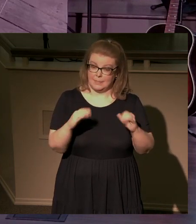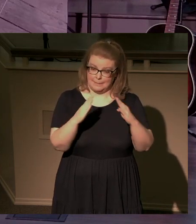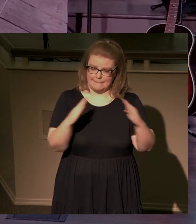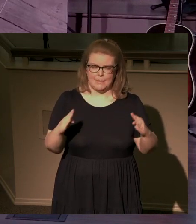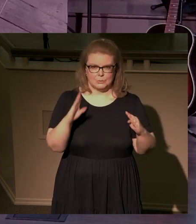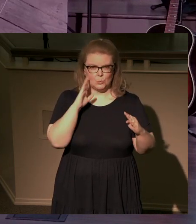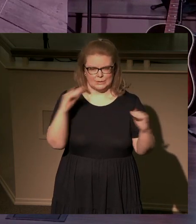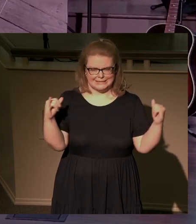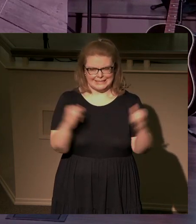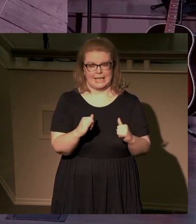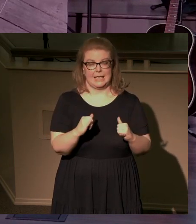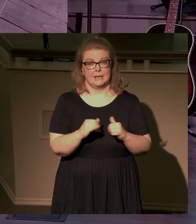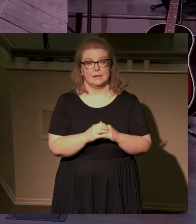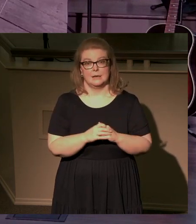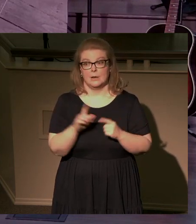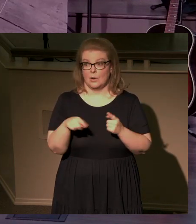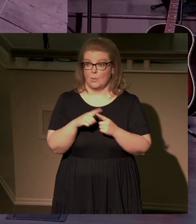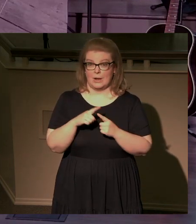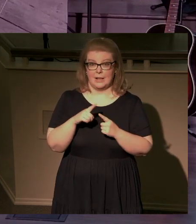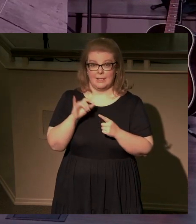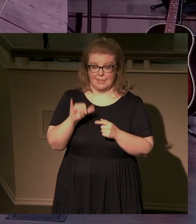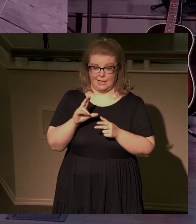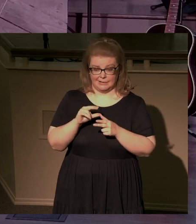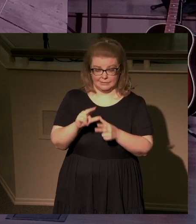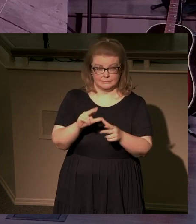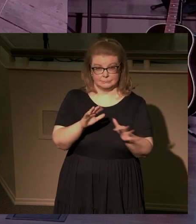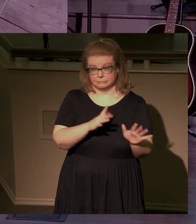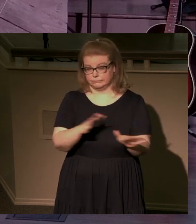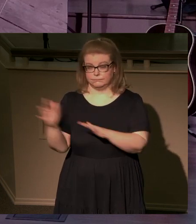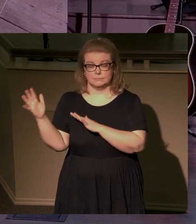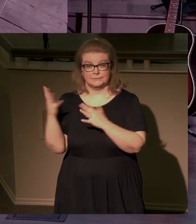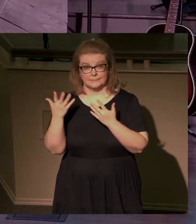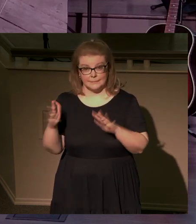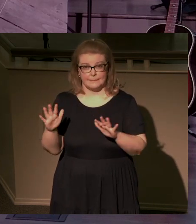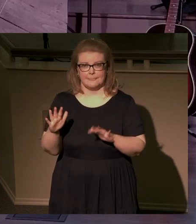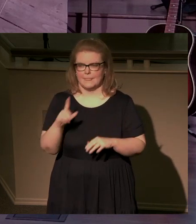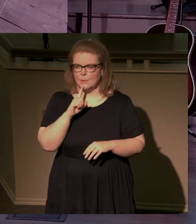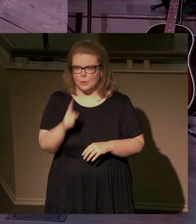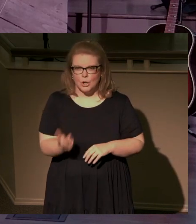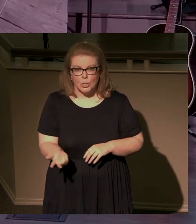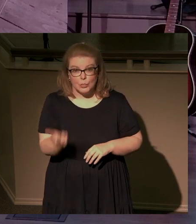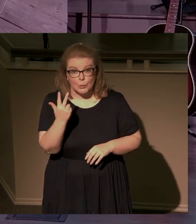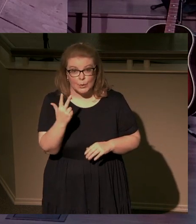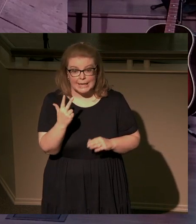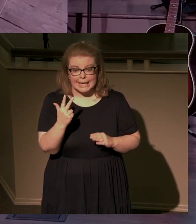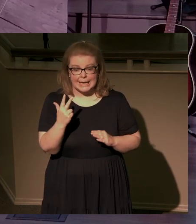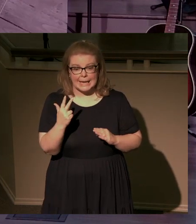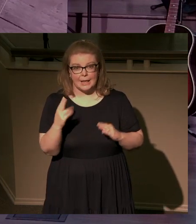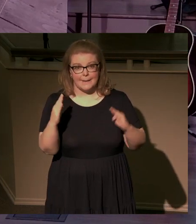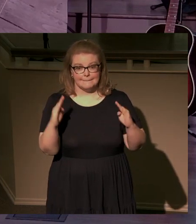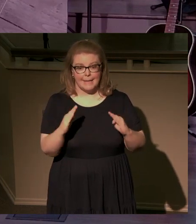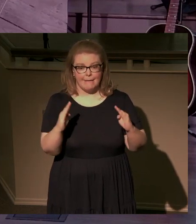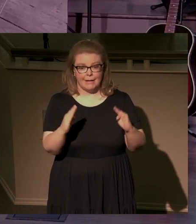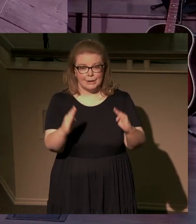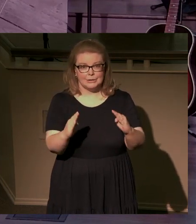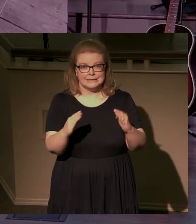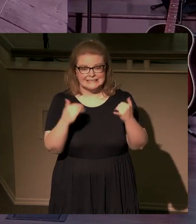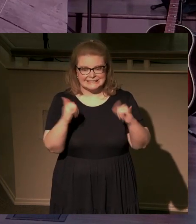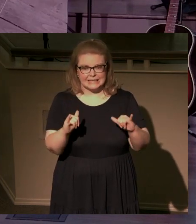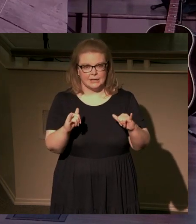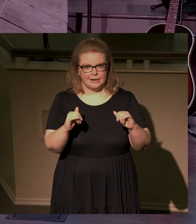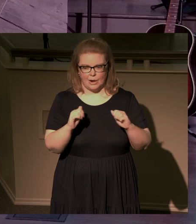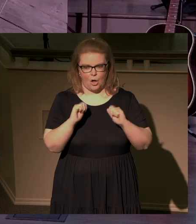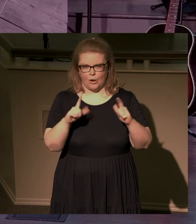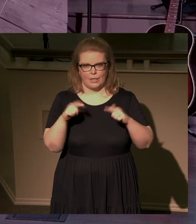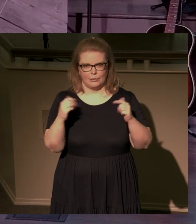panels. When the typhoon was over, there were exactly three corrugated panels still on the